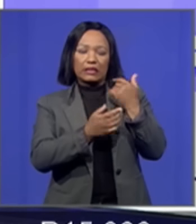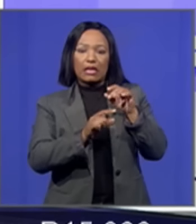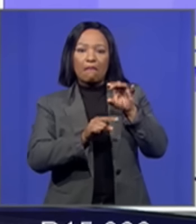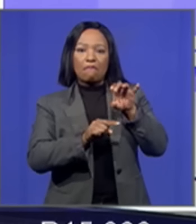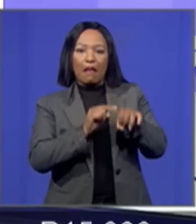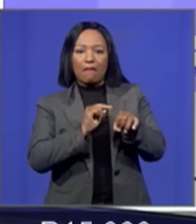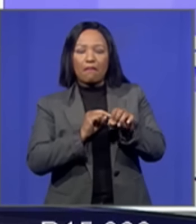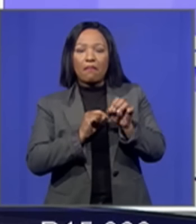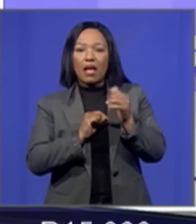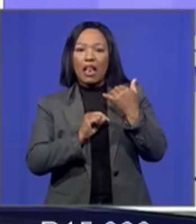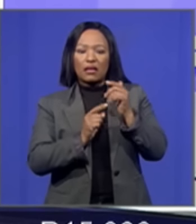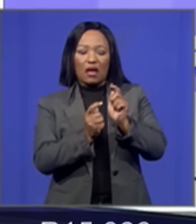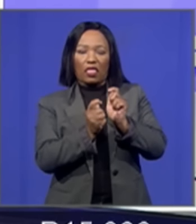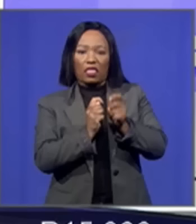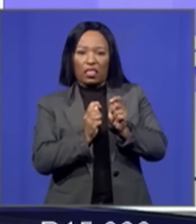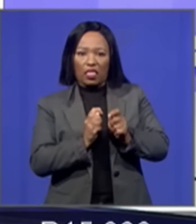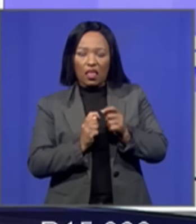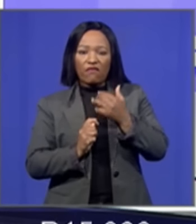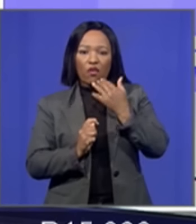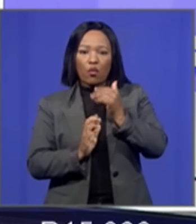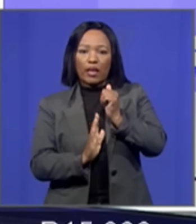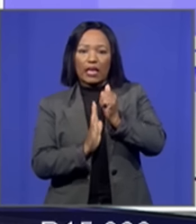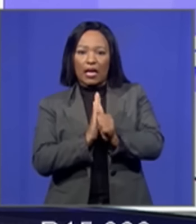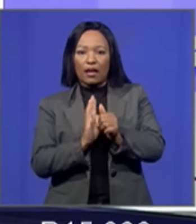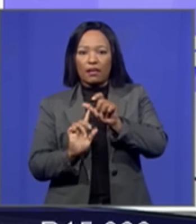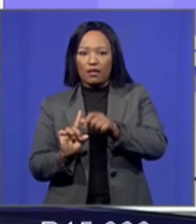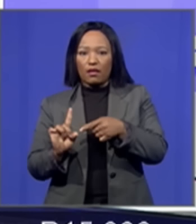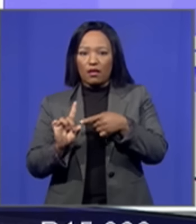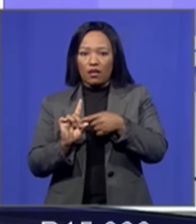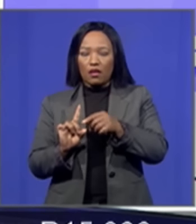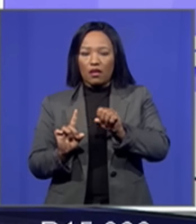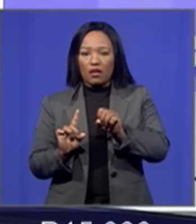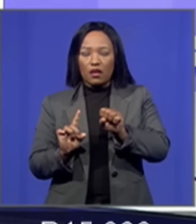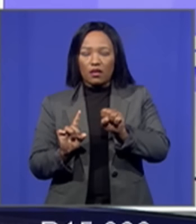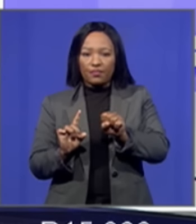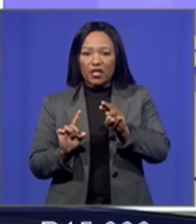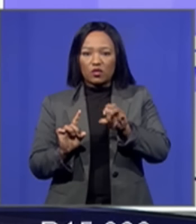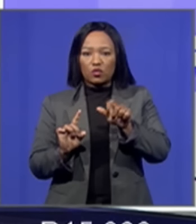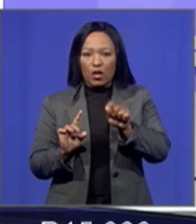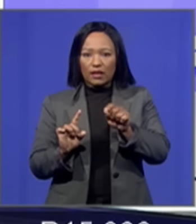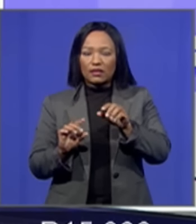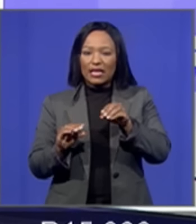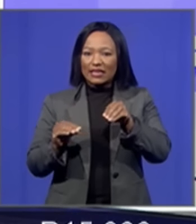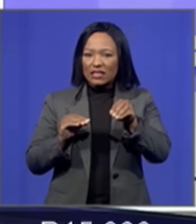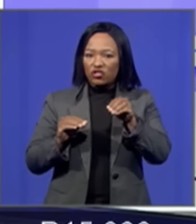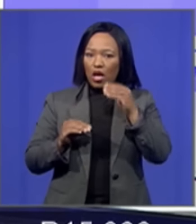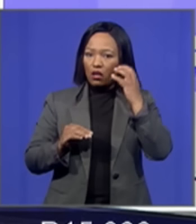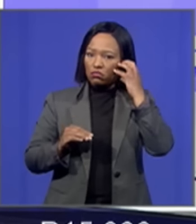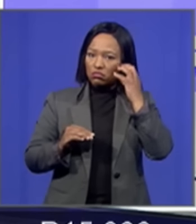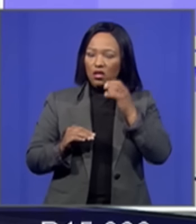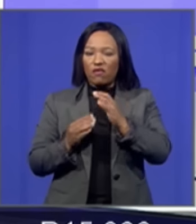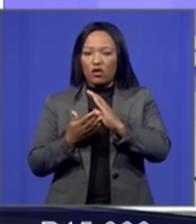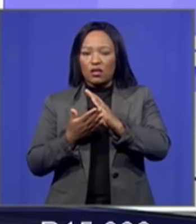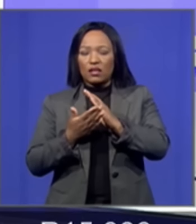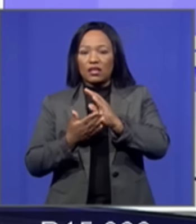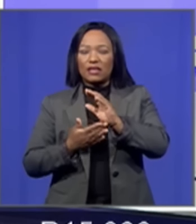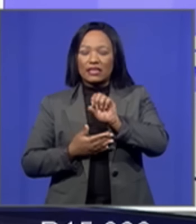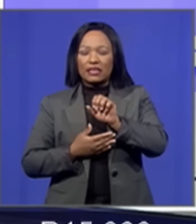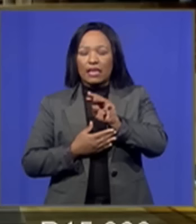mo dikgetseng tsa maemo a kwa godimo tsa polao go akaretsa polao ya Ahmed Swart le DJ Sambodi go sireletsa babelaelwa.